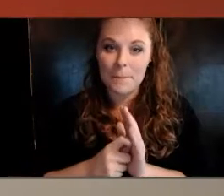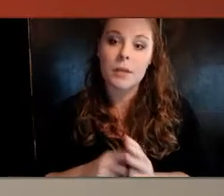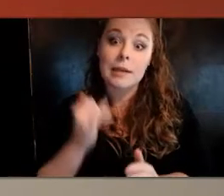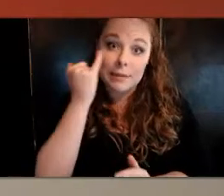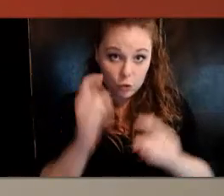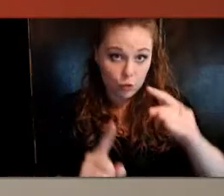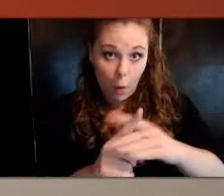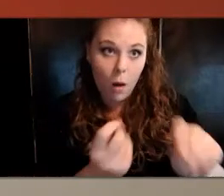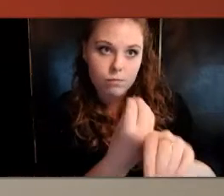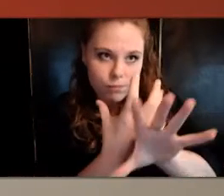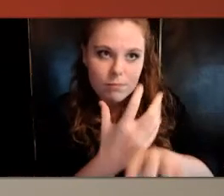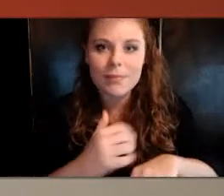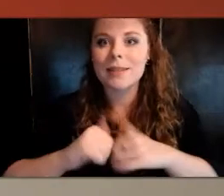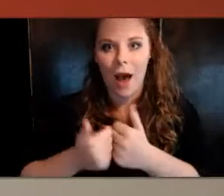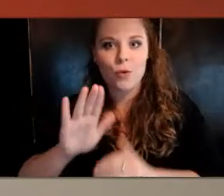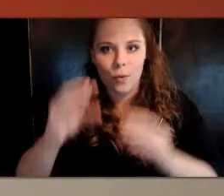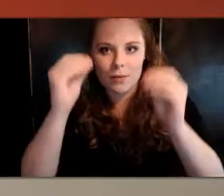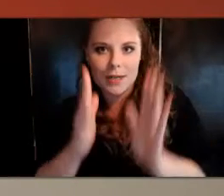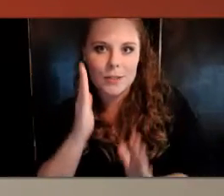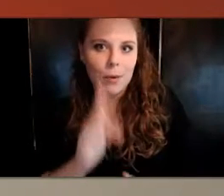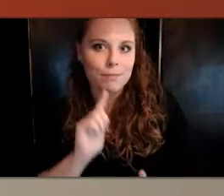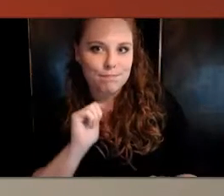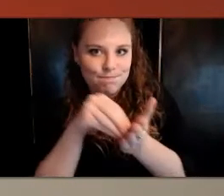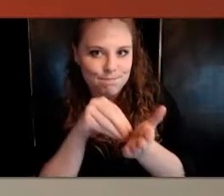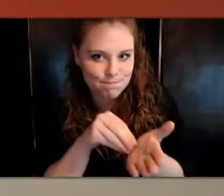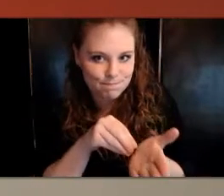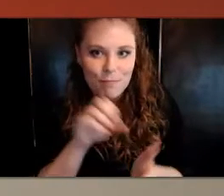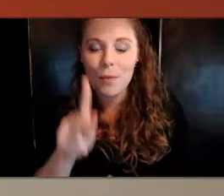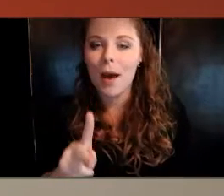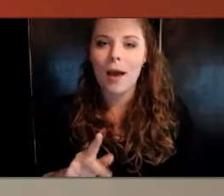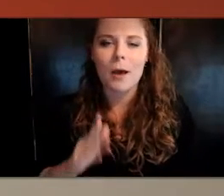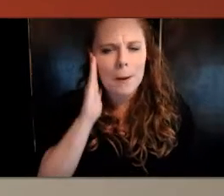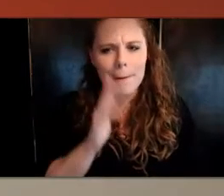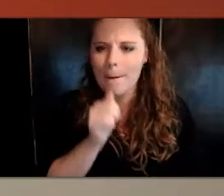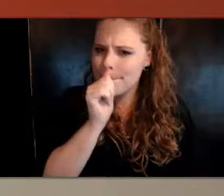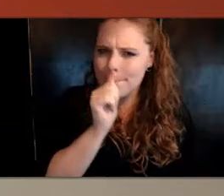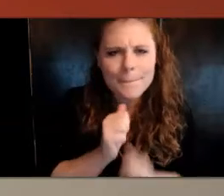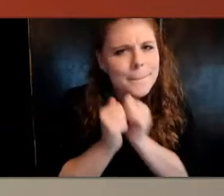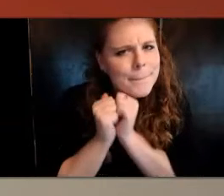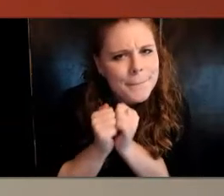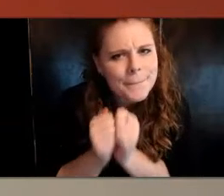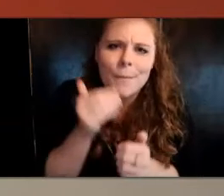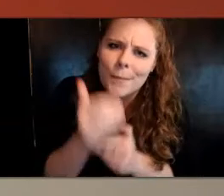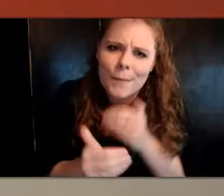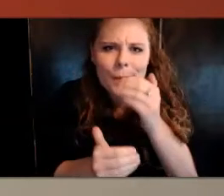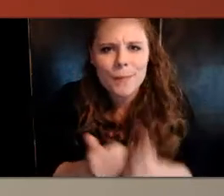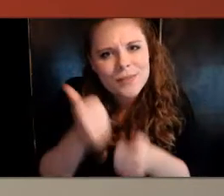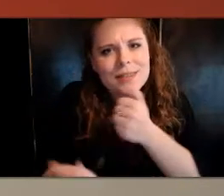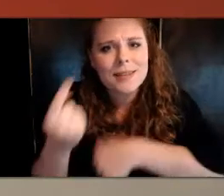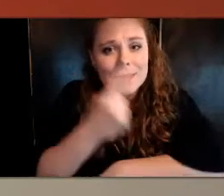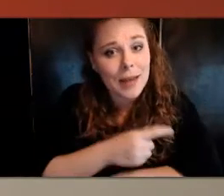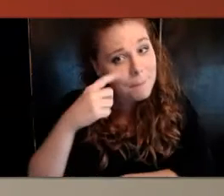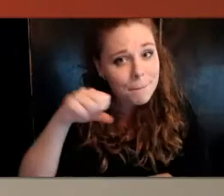get through this year together, one day at a time. We promise to work through any issue that comes up. Keep your head